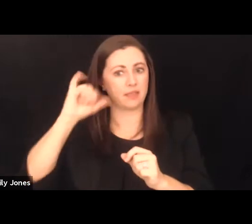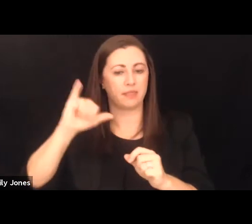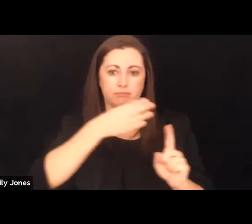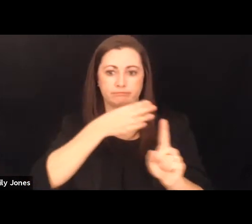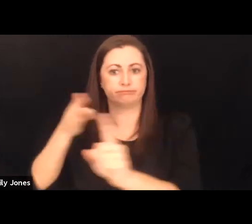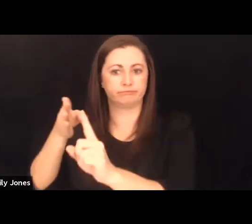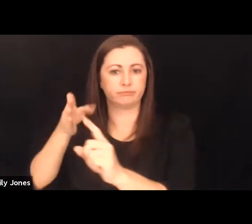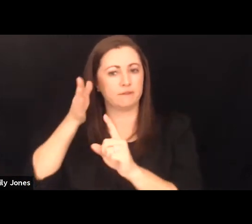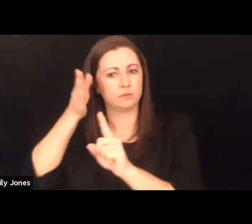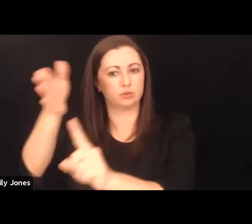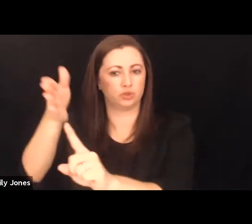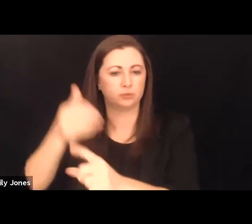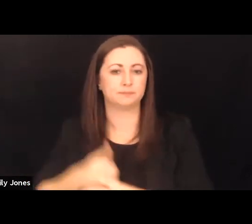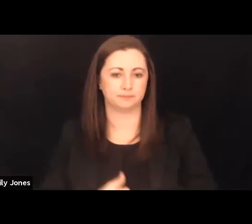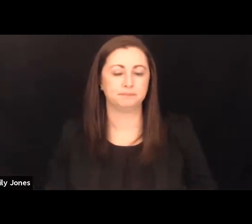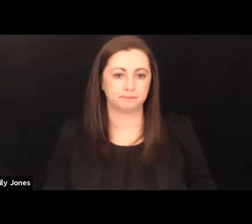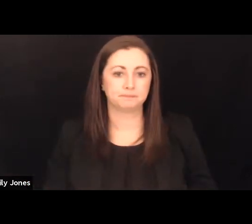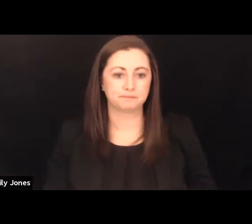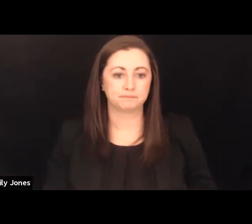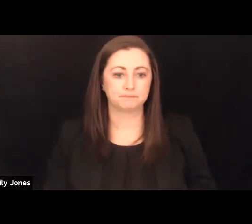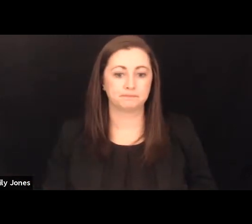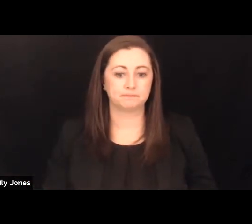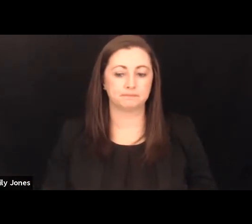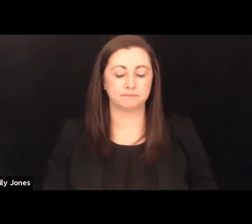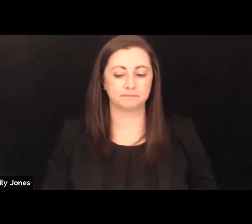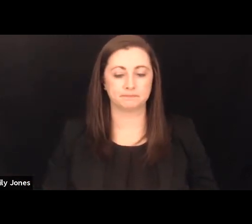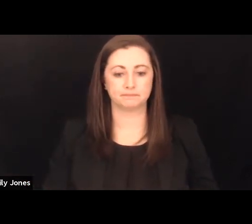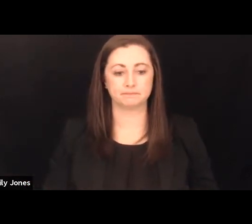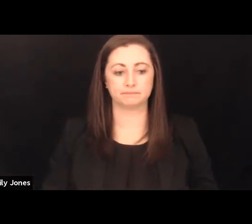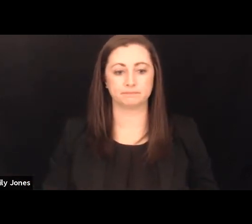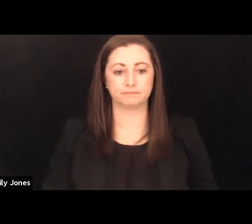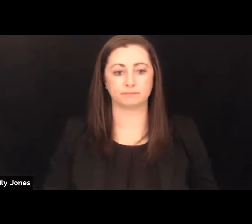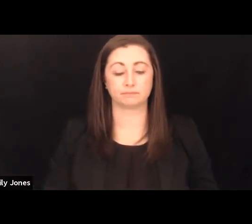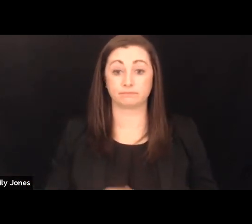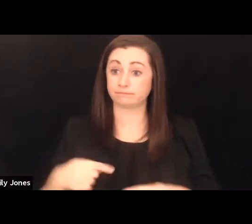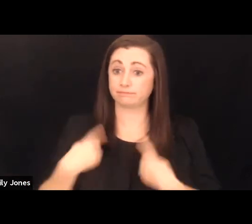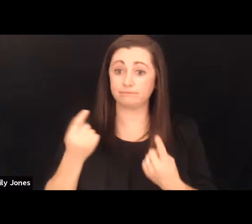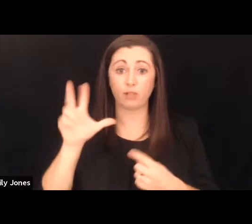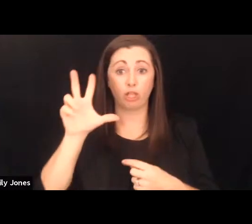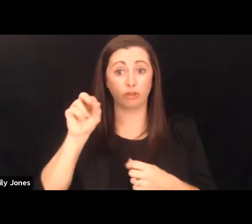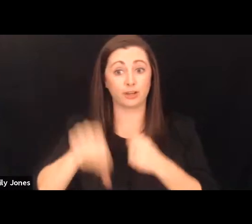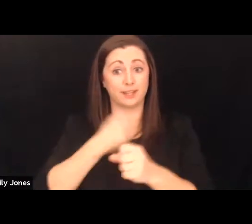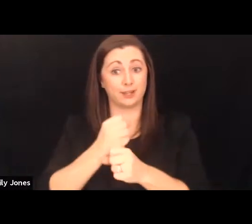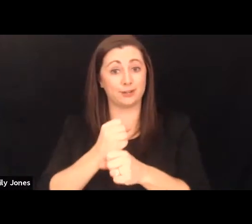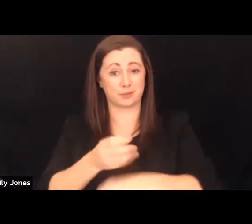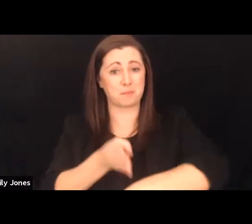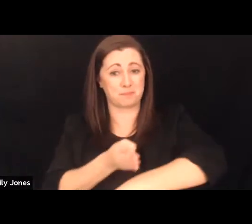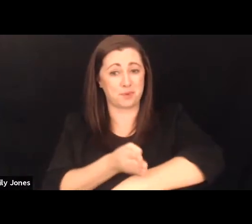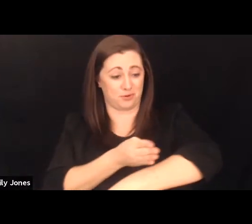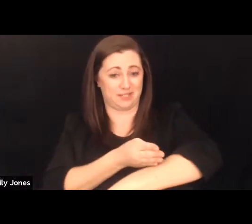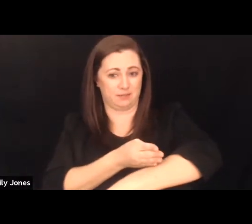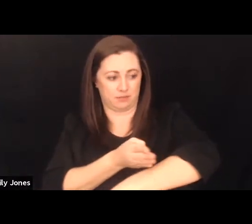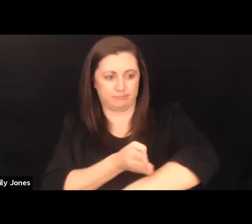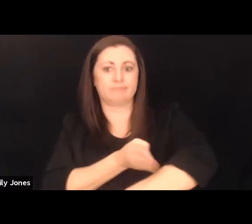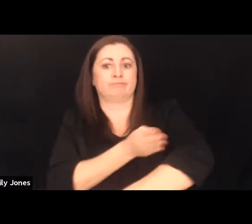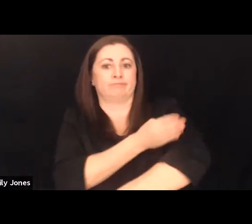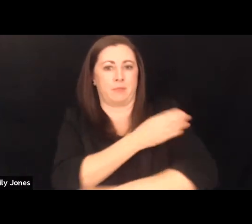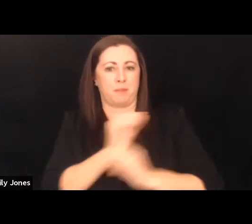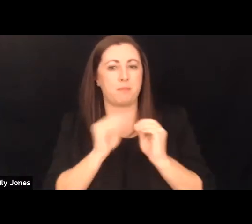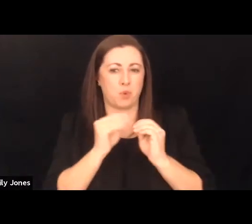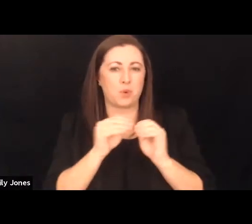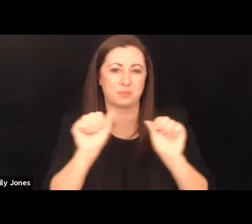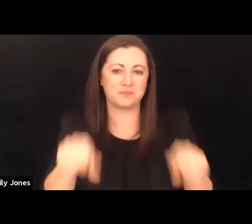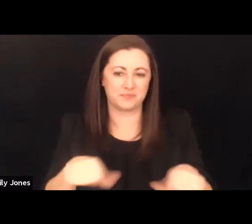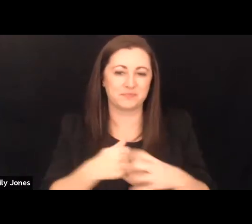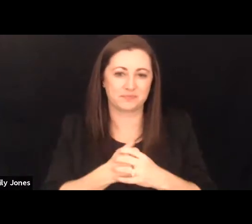go. So that's 30 years. We made progress. We've got quite a ways to go. But